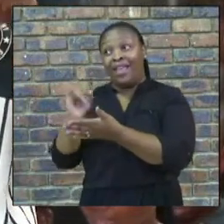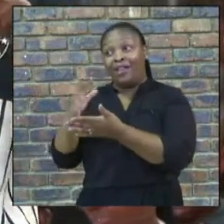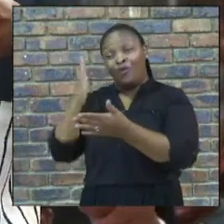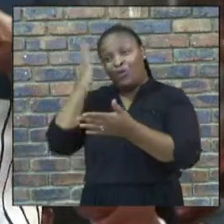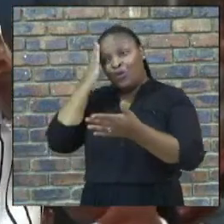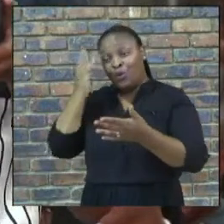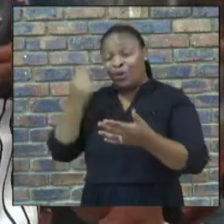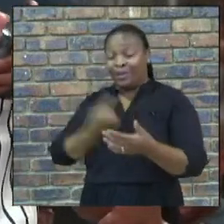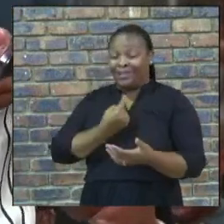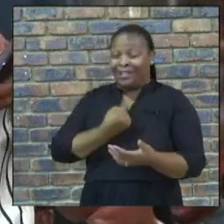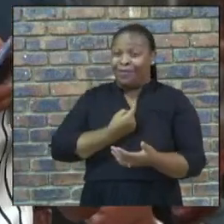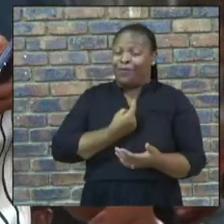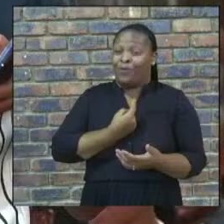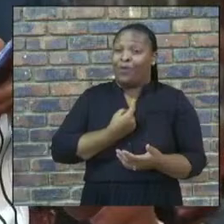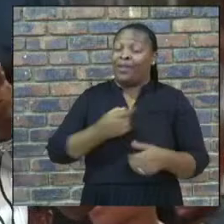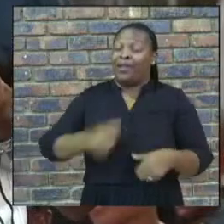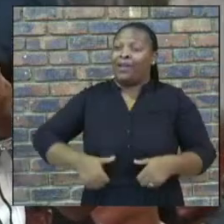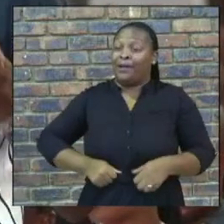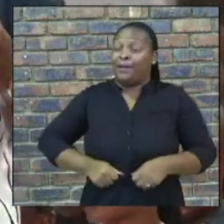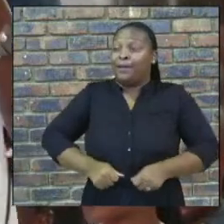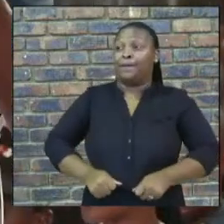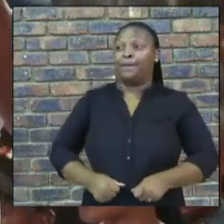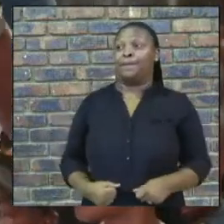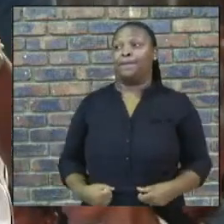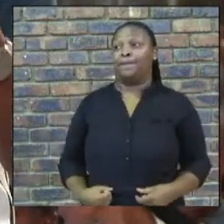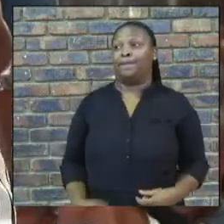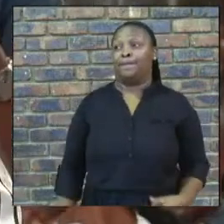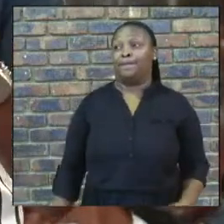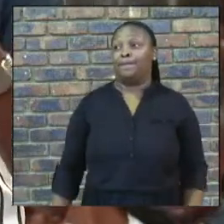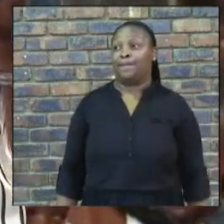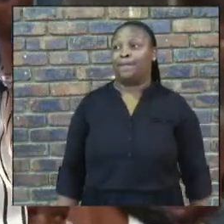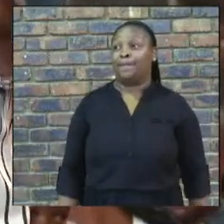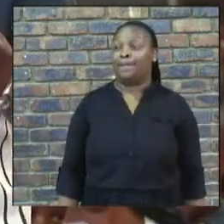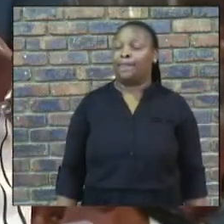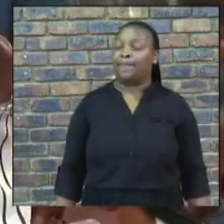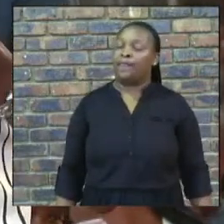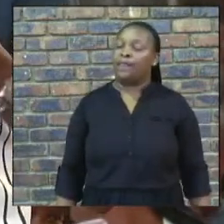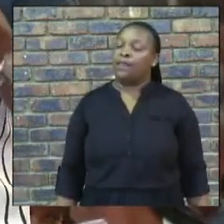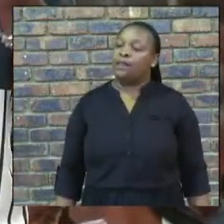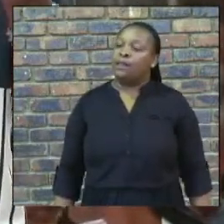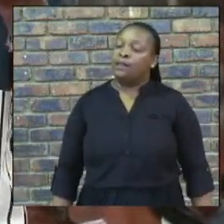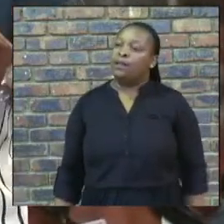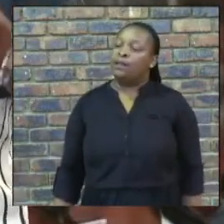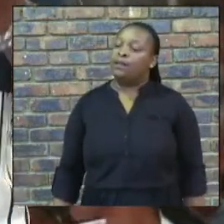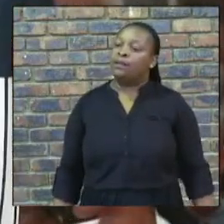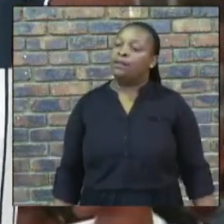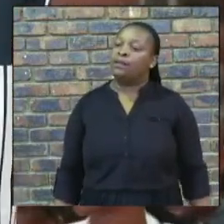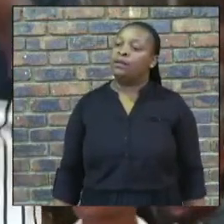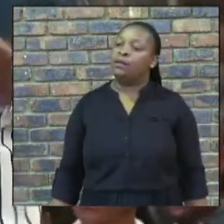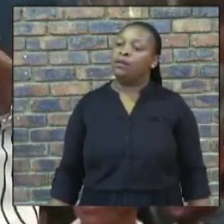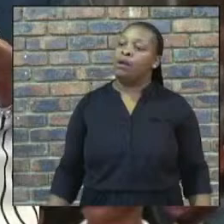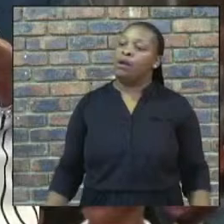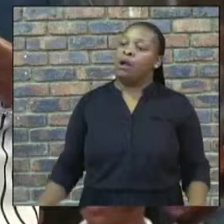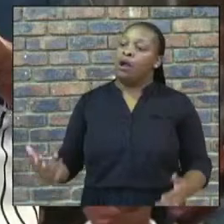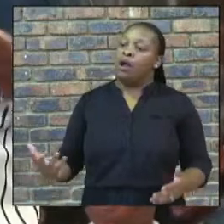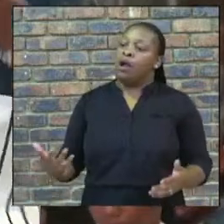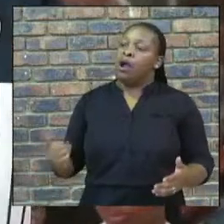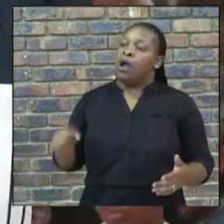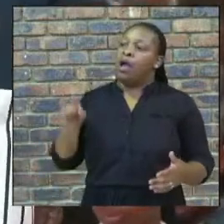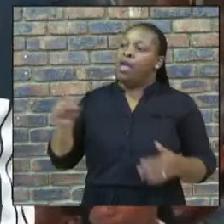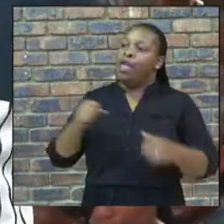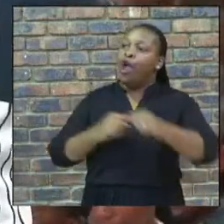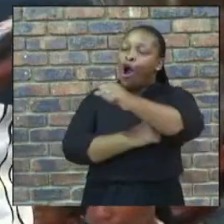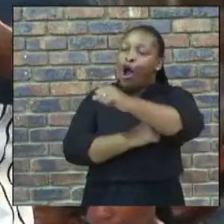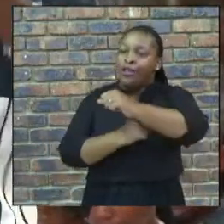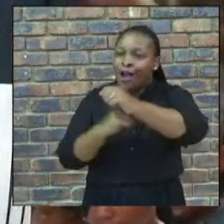ukuthi sine tingenze nje example in construction. I-construction kuzofika i-main contractor, asimazi